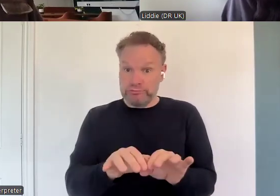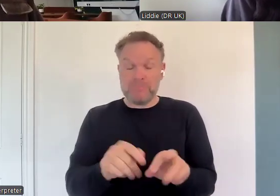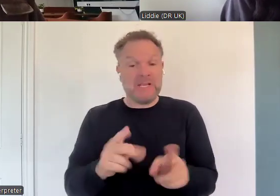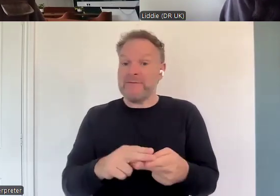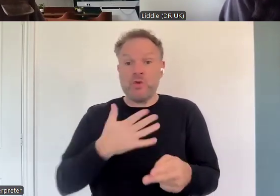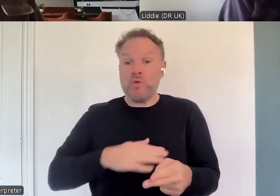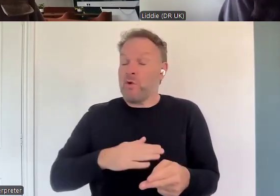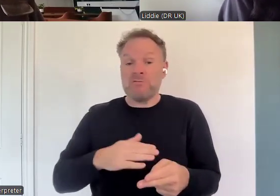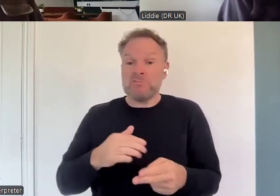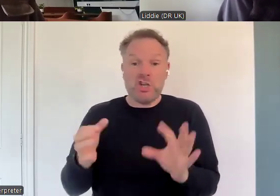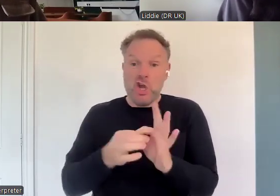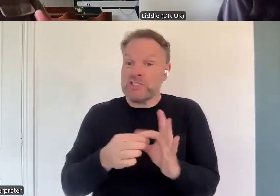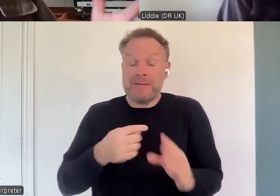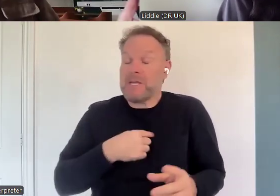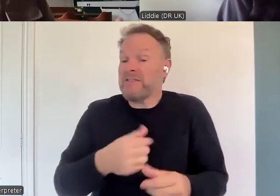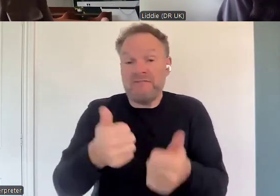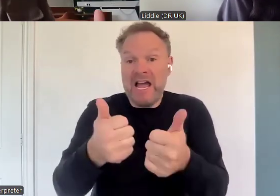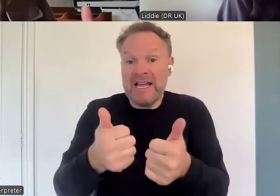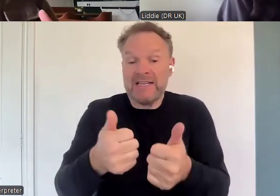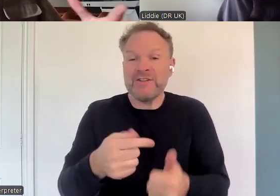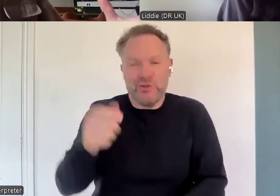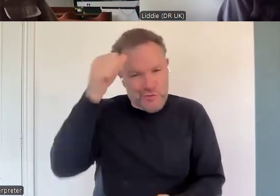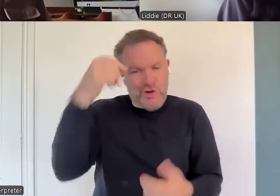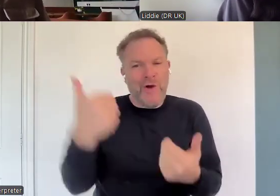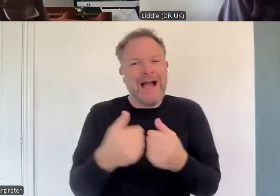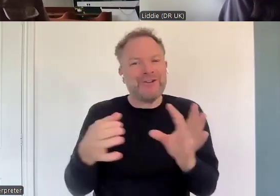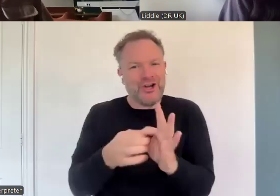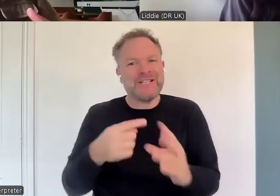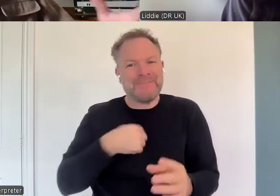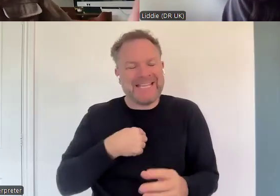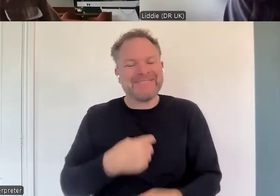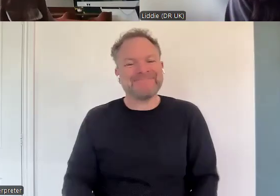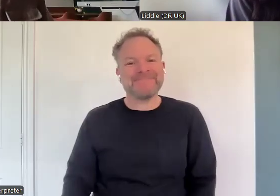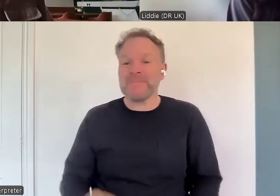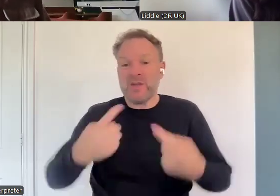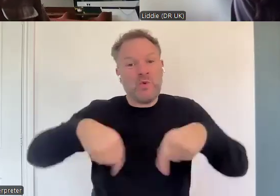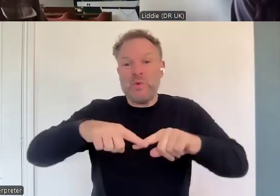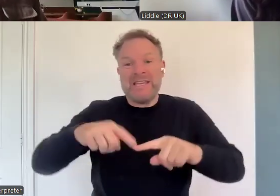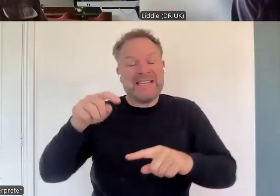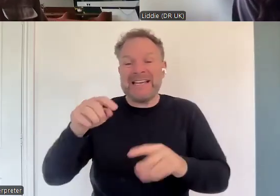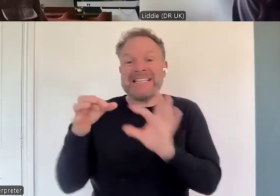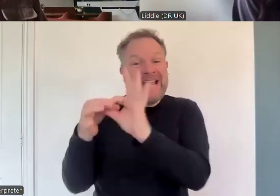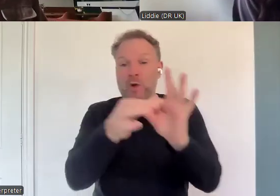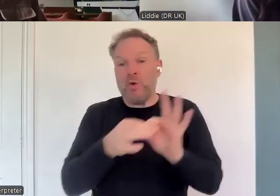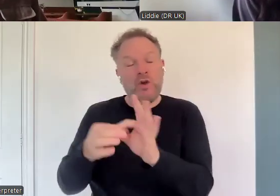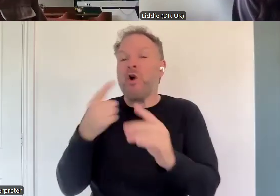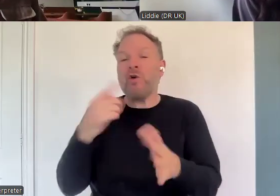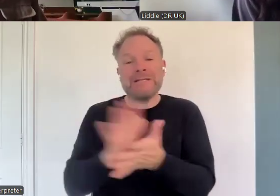co-evaluation or co-production more broadly, that you know where to find me. As a network, we're always keen to support people interested